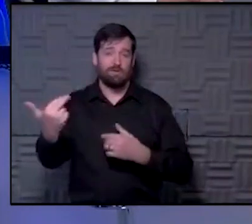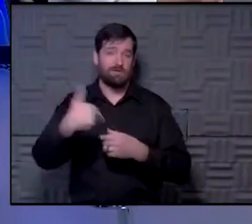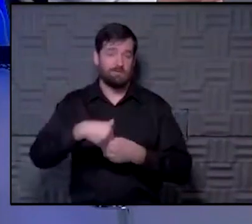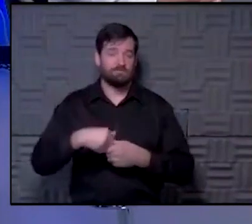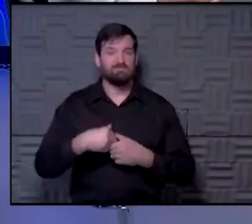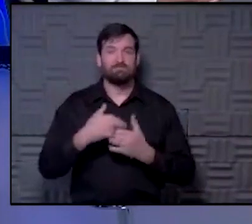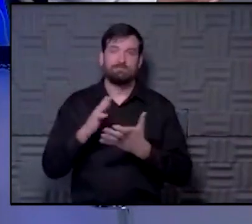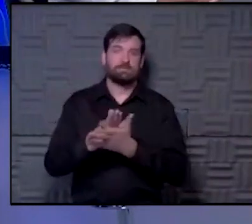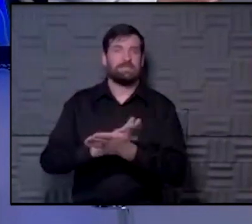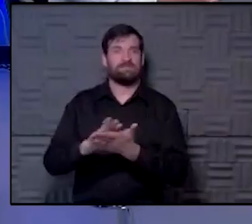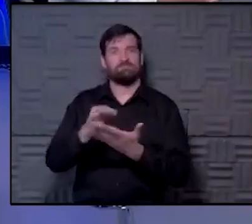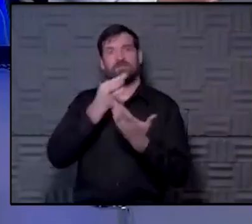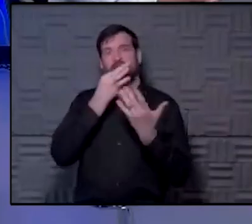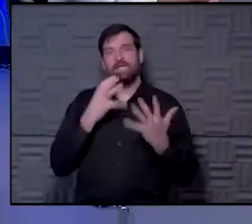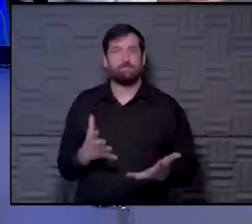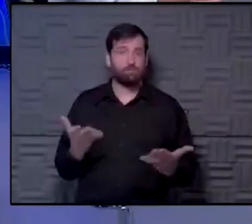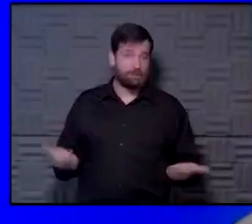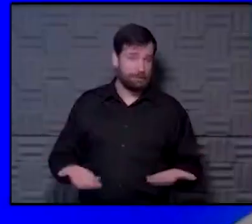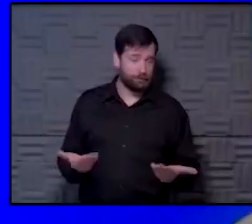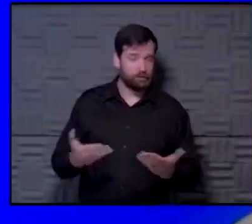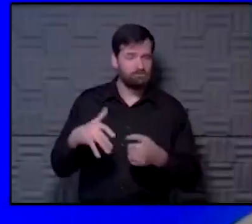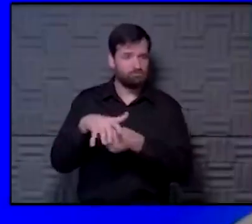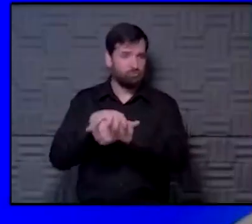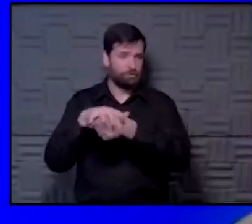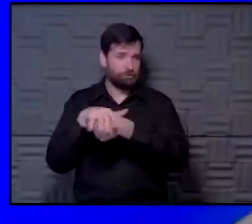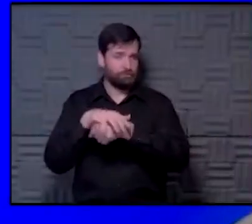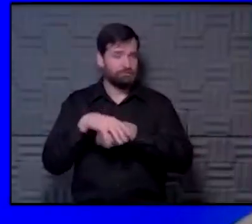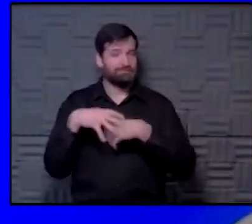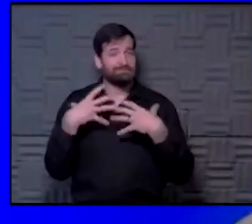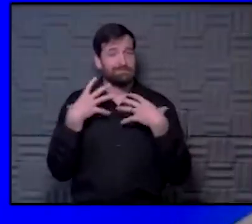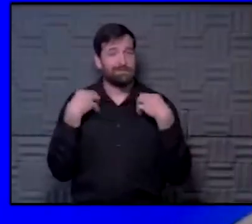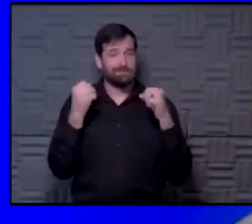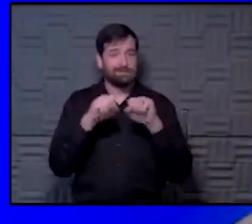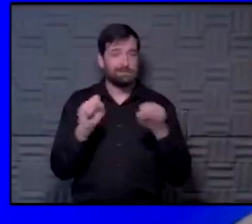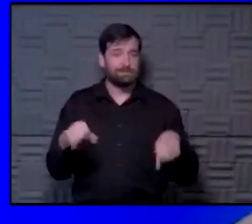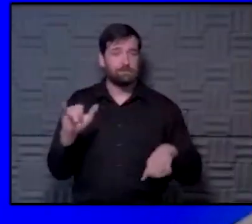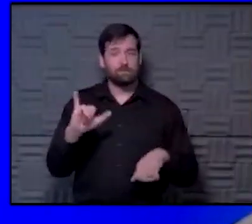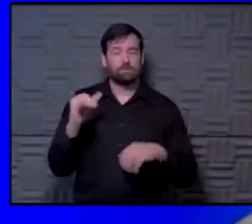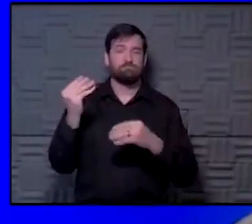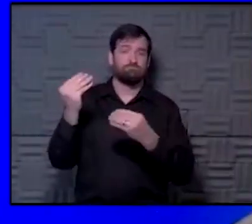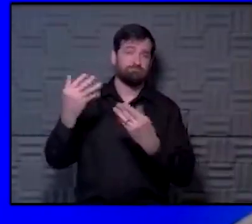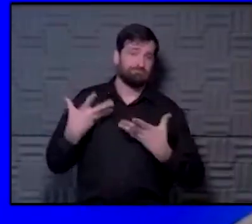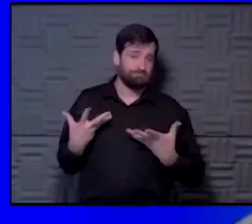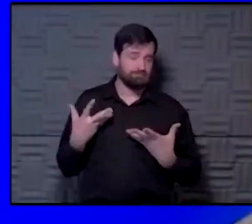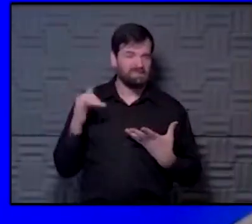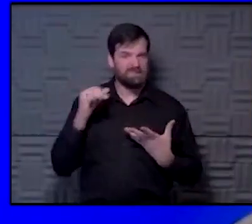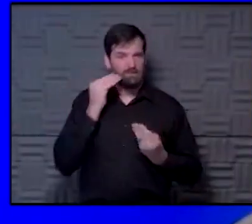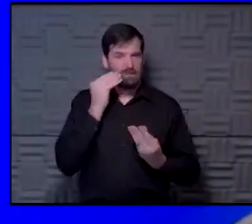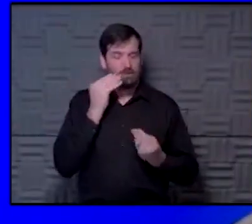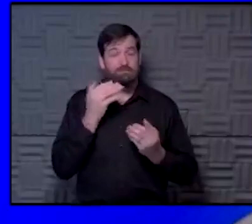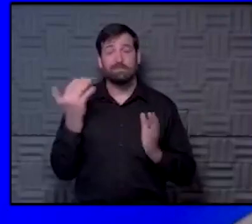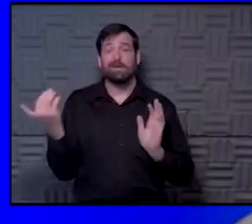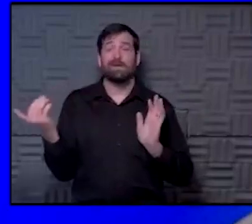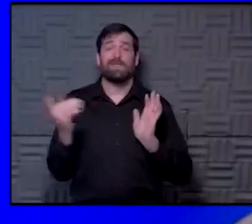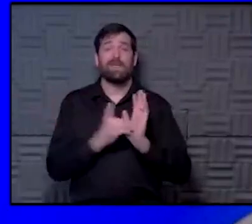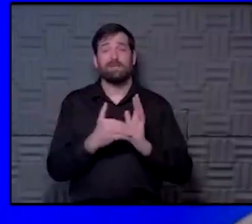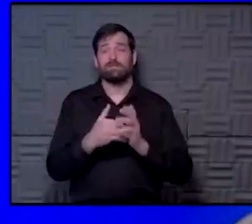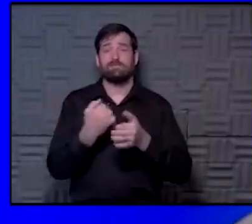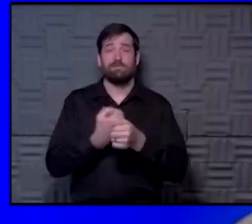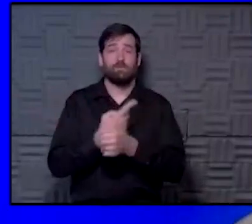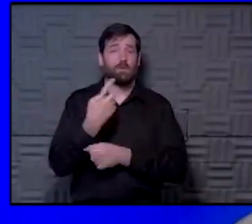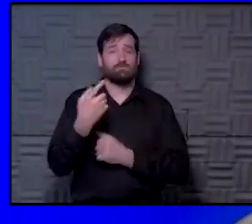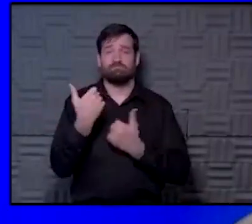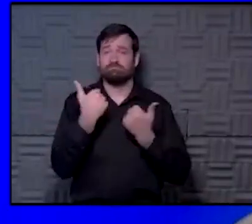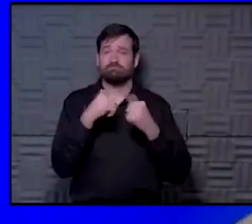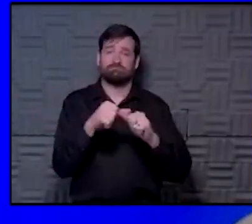to have an expert here in the health system and in the region, so enlighten us with some of this information. Again, everybody